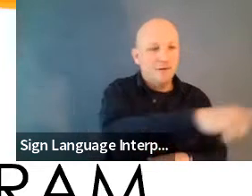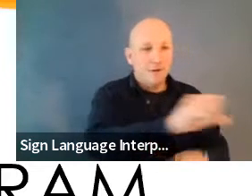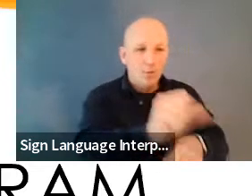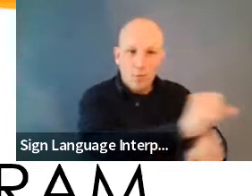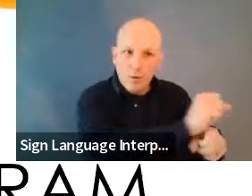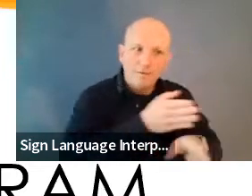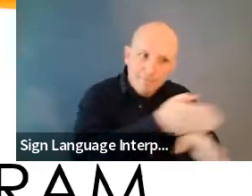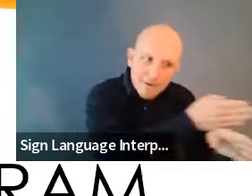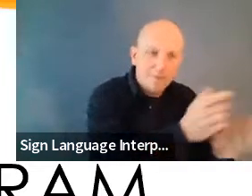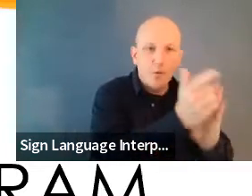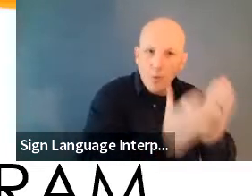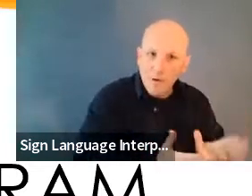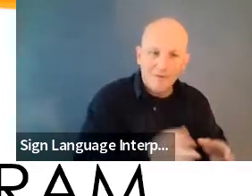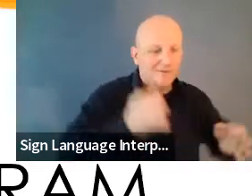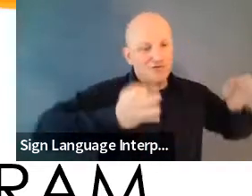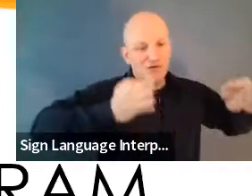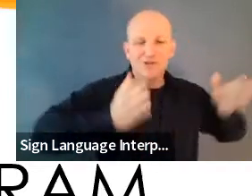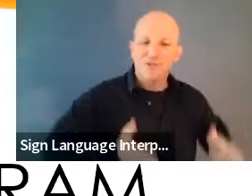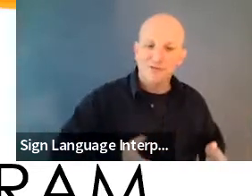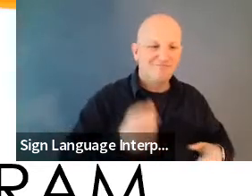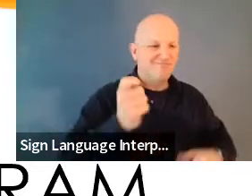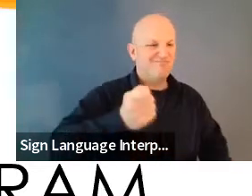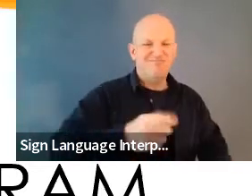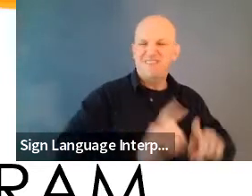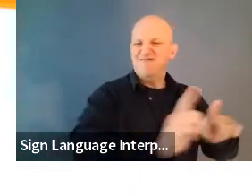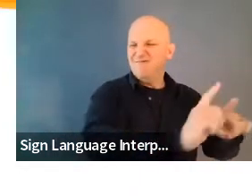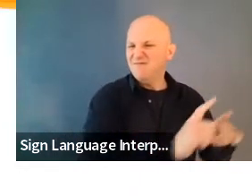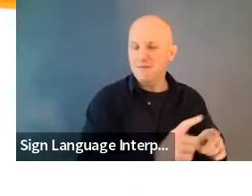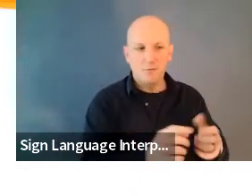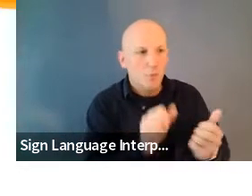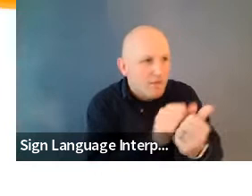like lawyers and judges. Next slide.